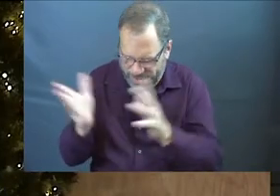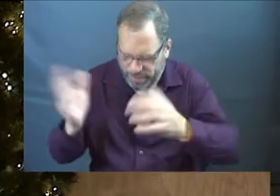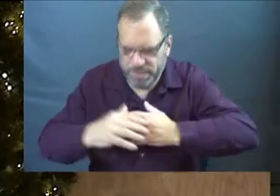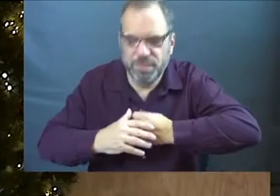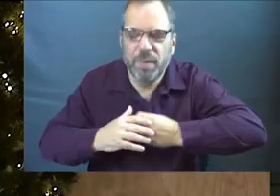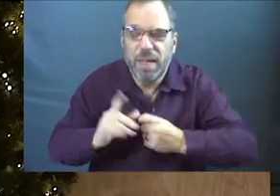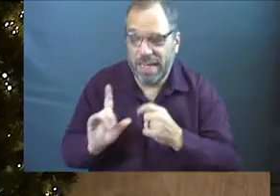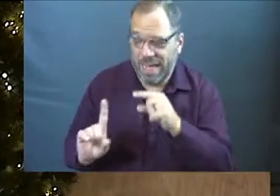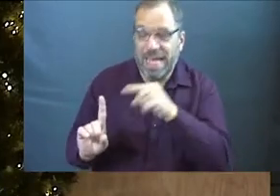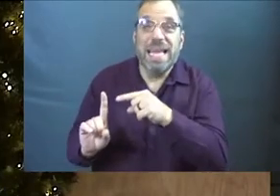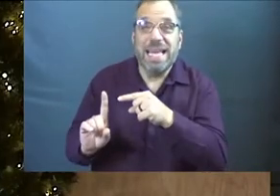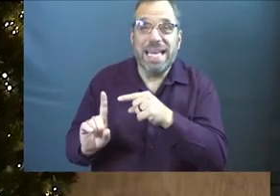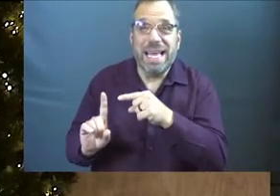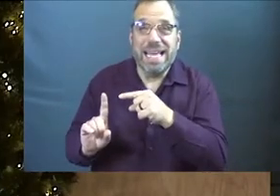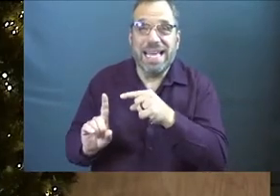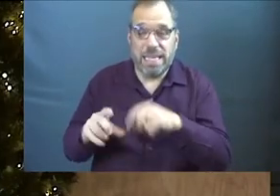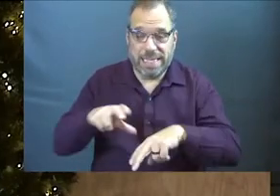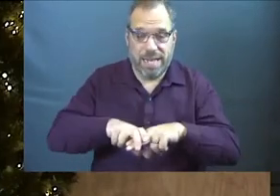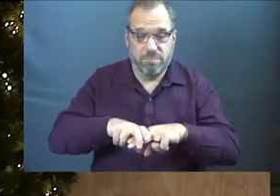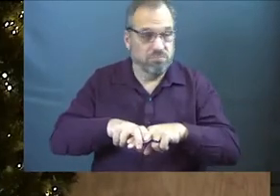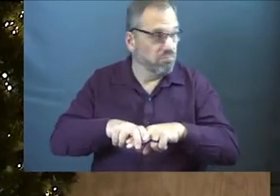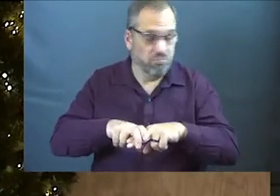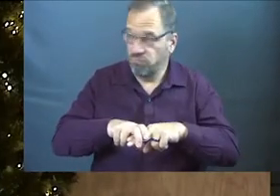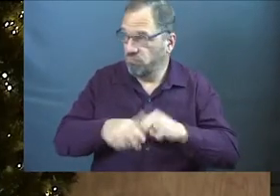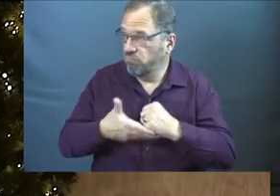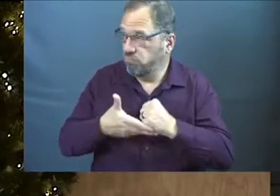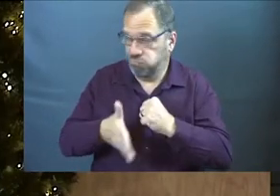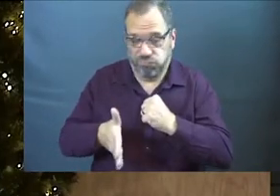was, but he passed some gas.